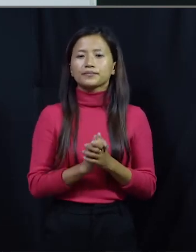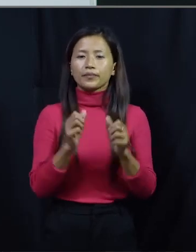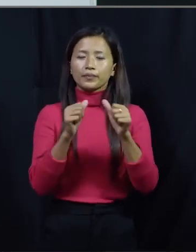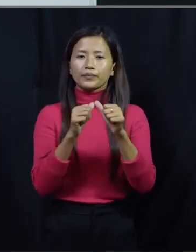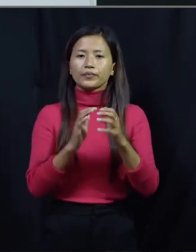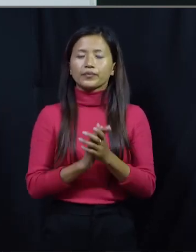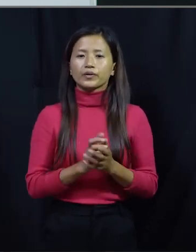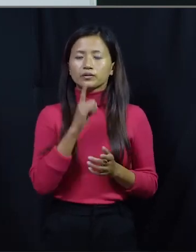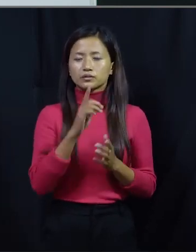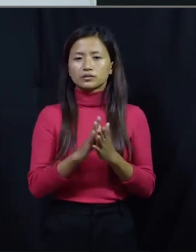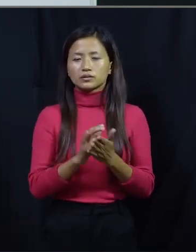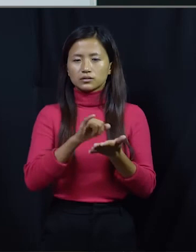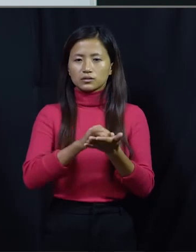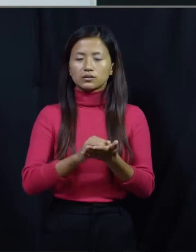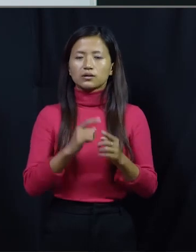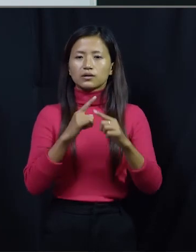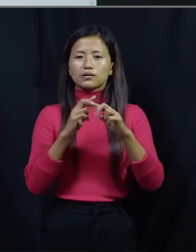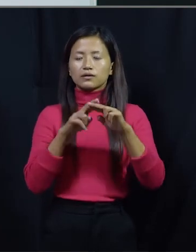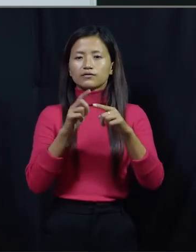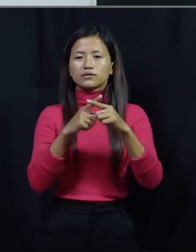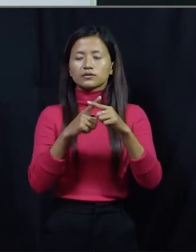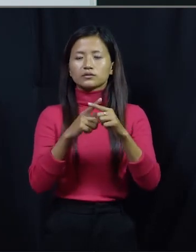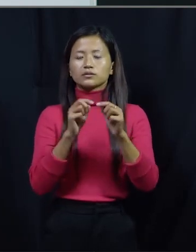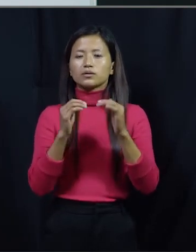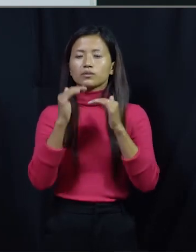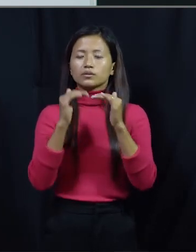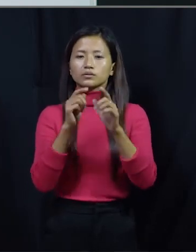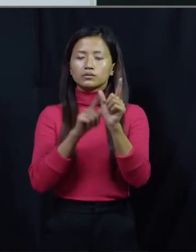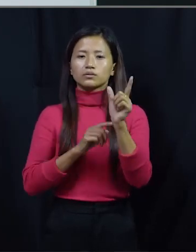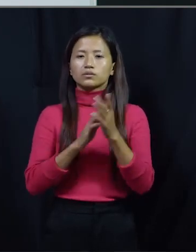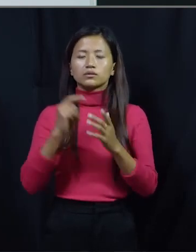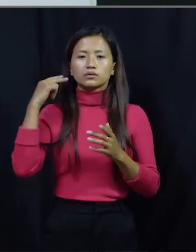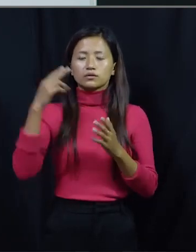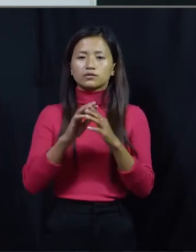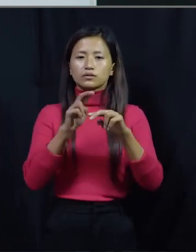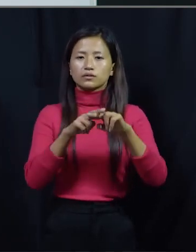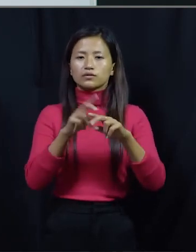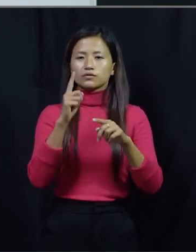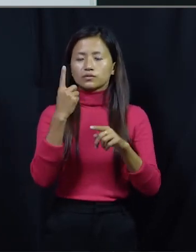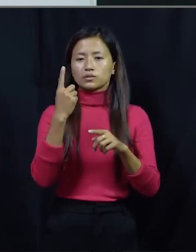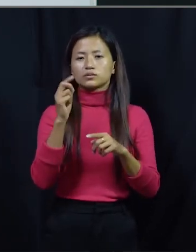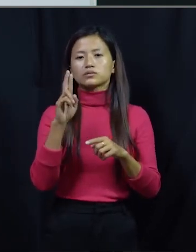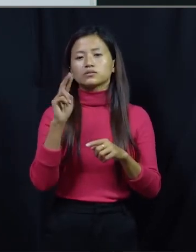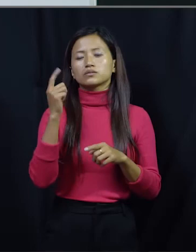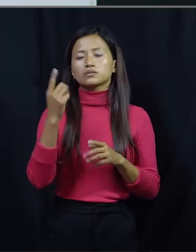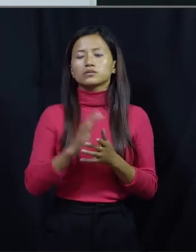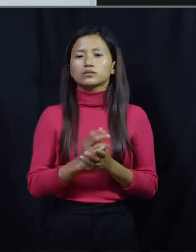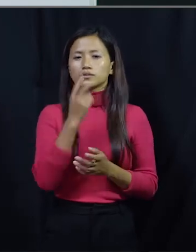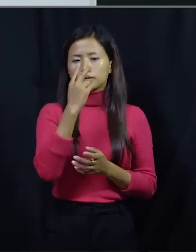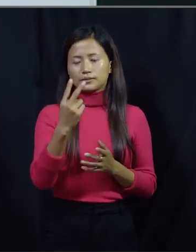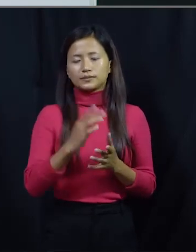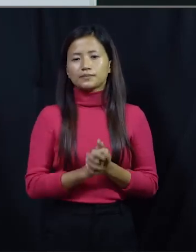a such that fx equal to y. Therefore, f is 1 to 1. We have to